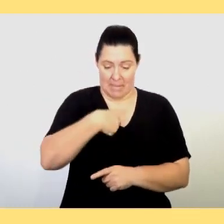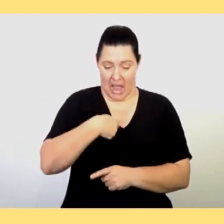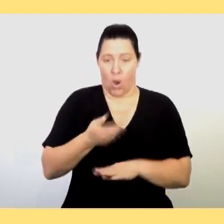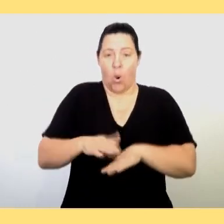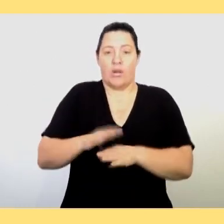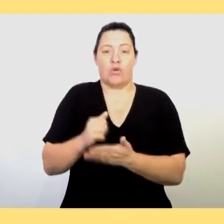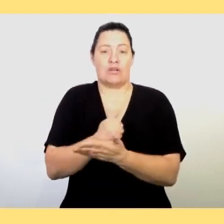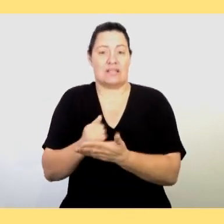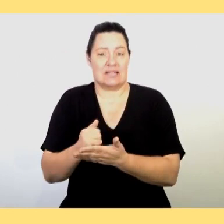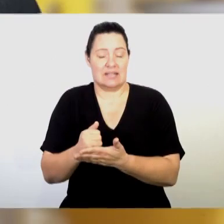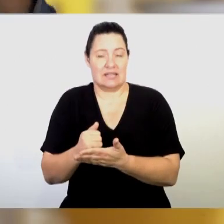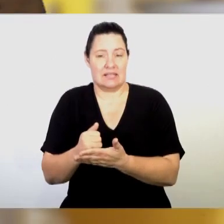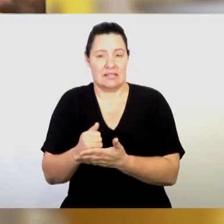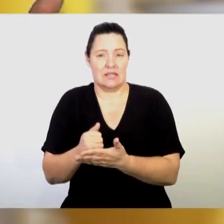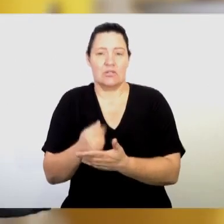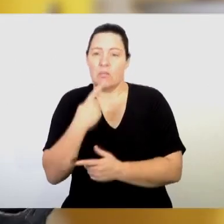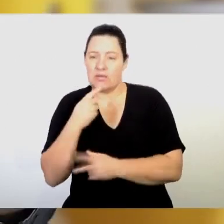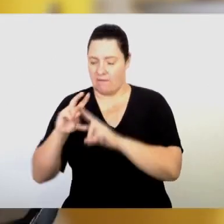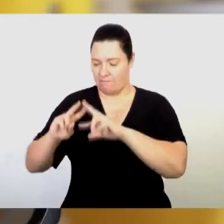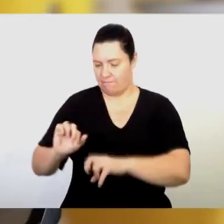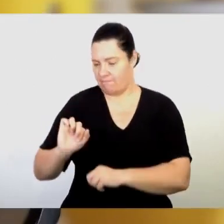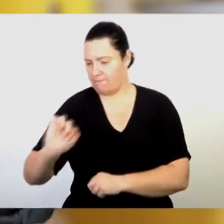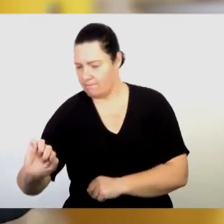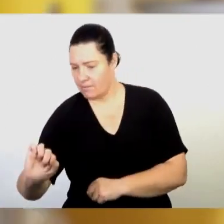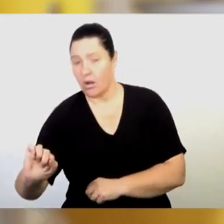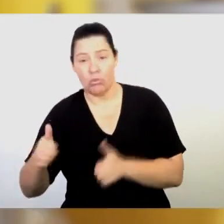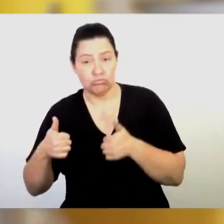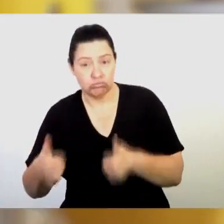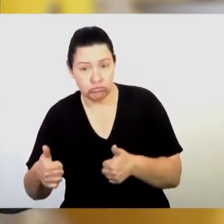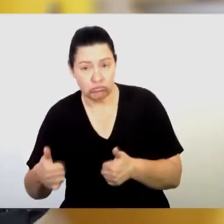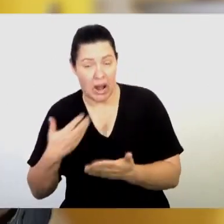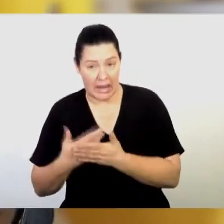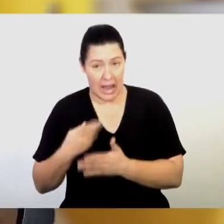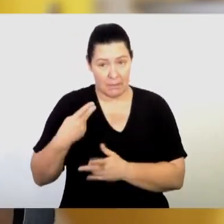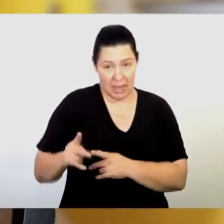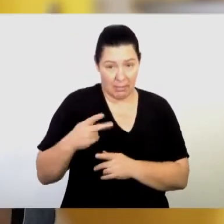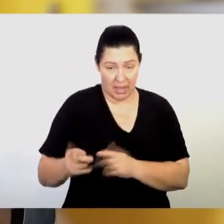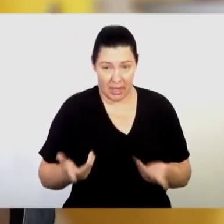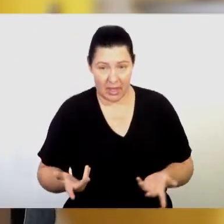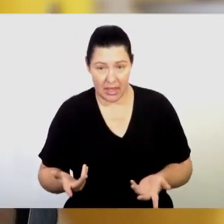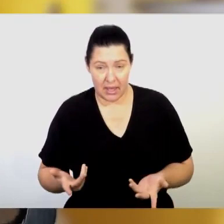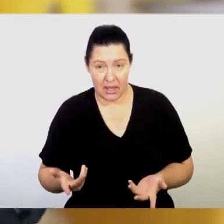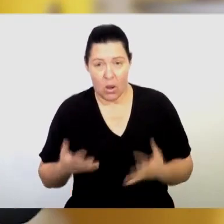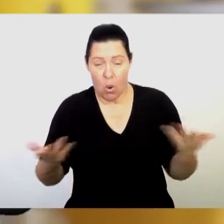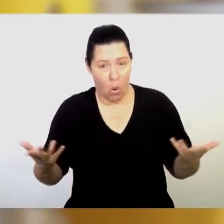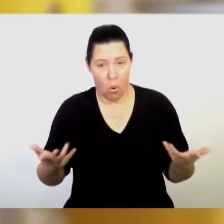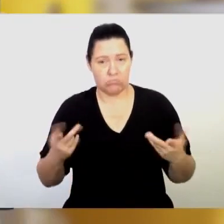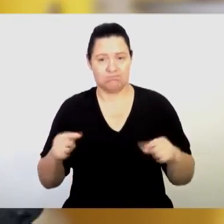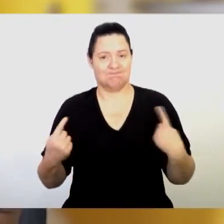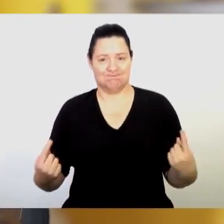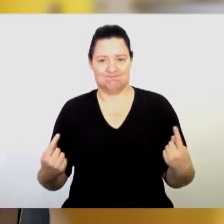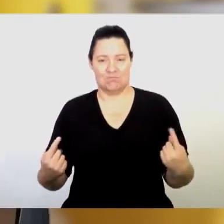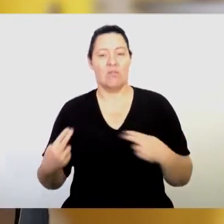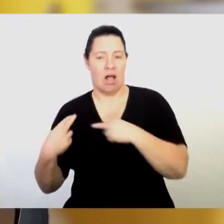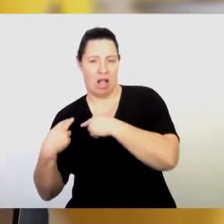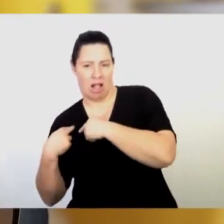before we can sell goods on credit to a customer, we have to check some things to see if they will be